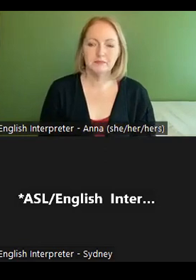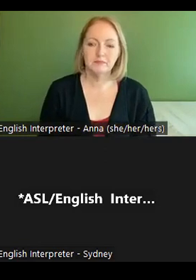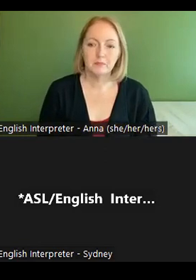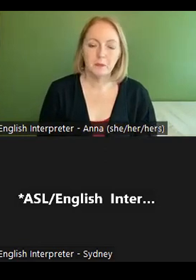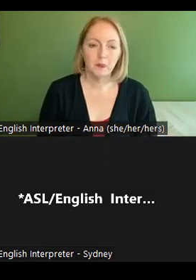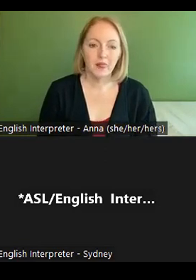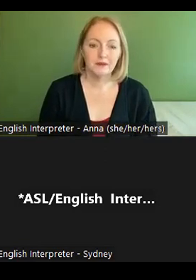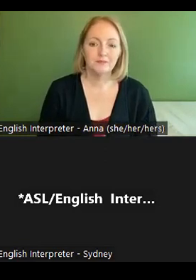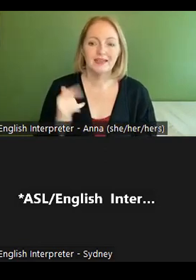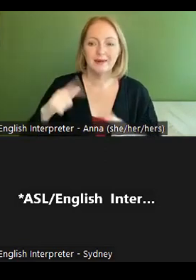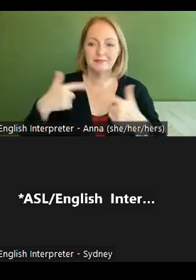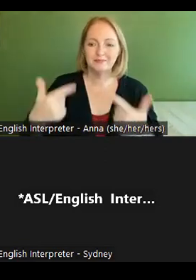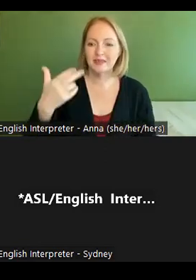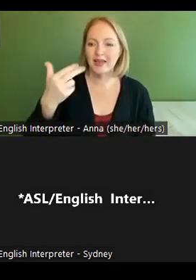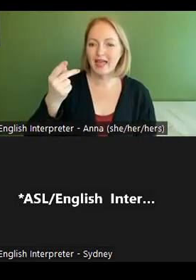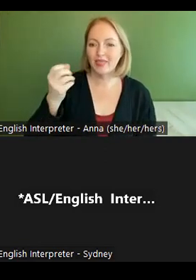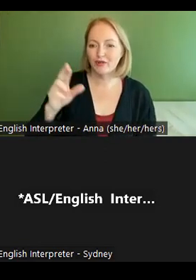Now I'm going to hand things over to Heather.